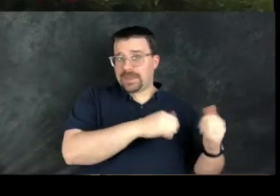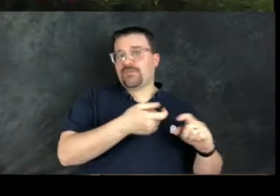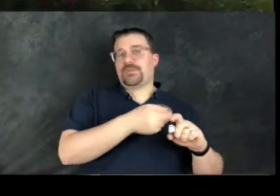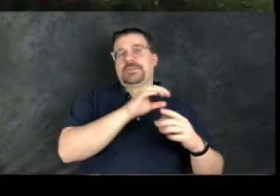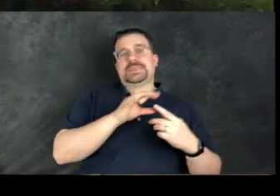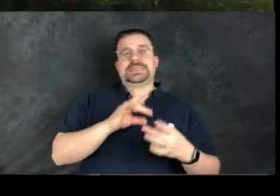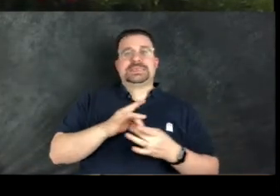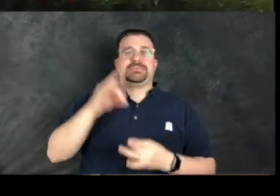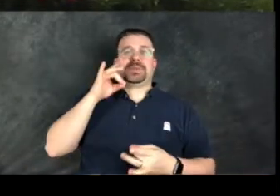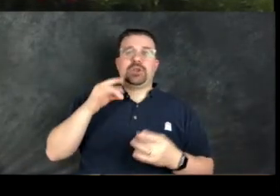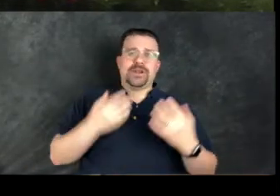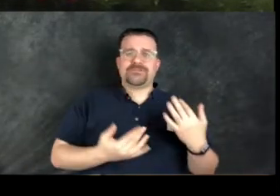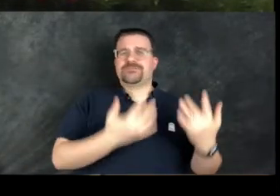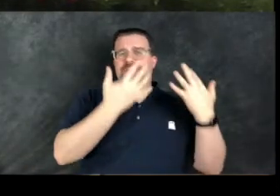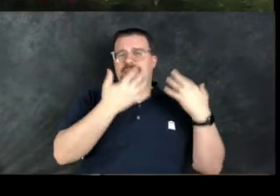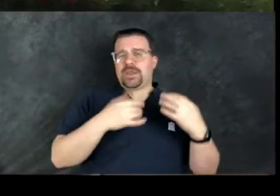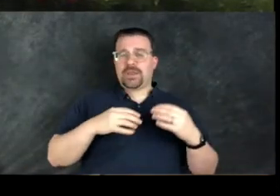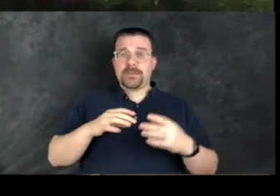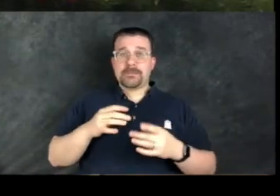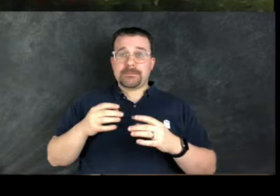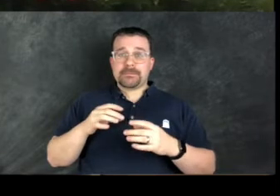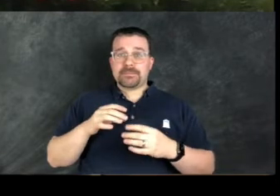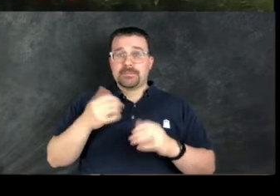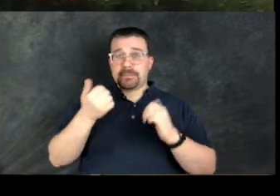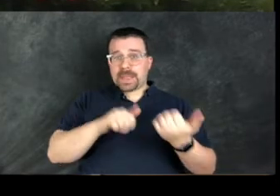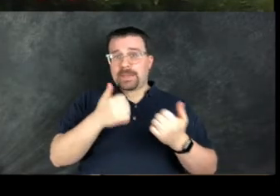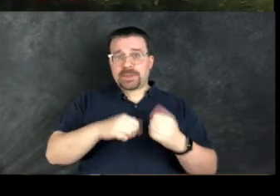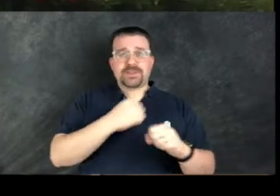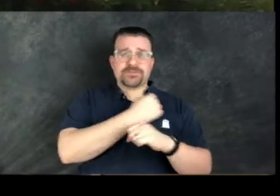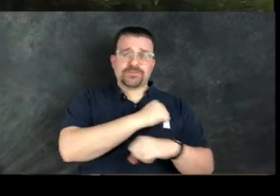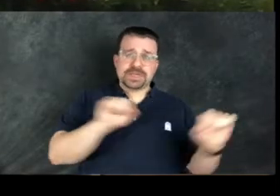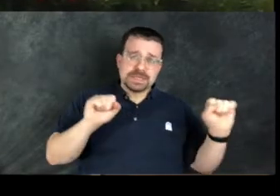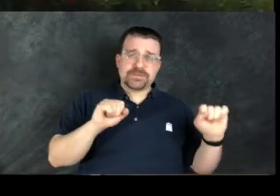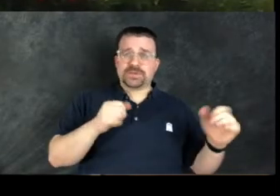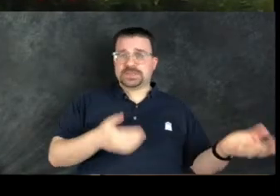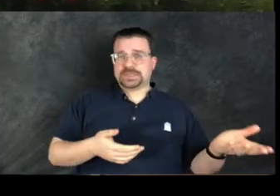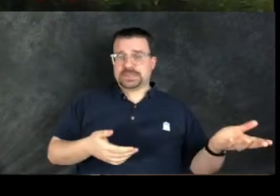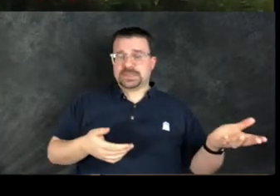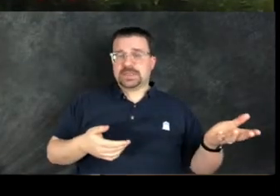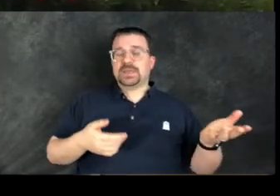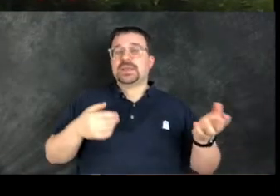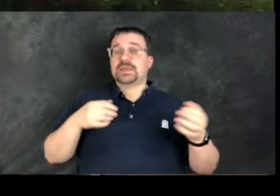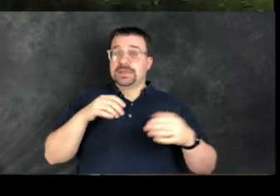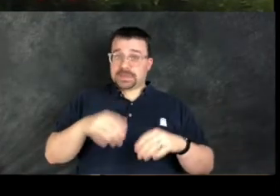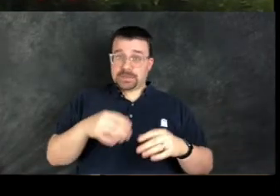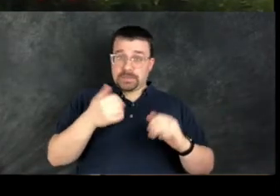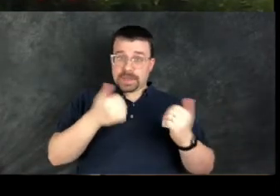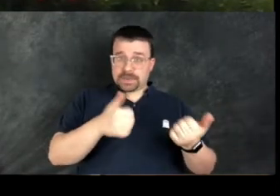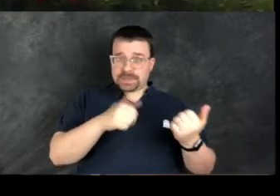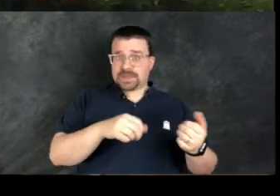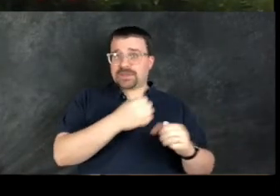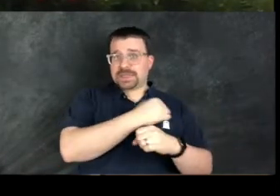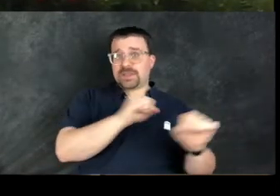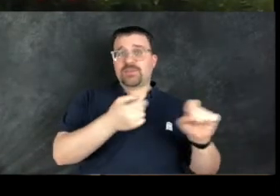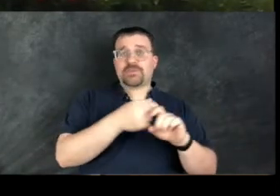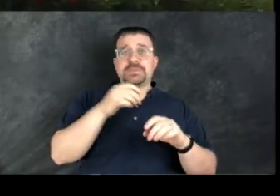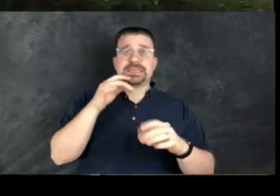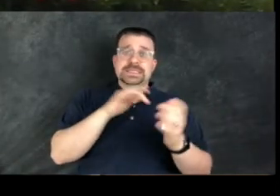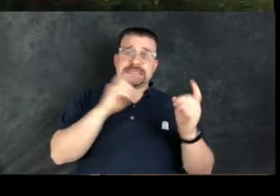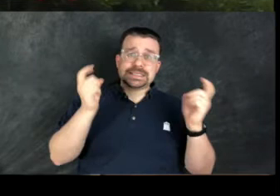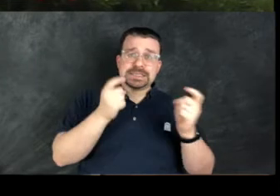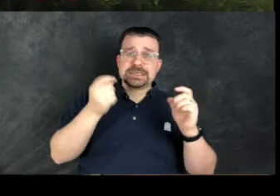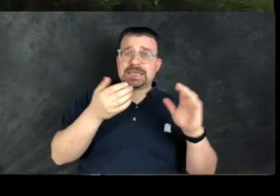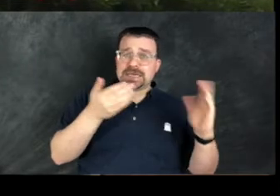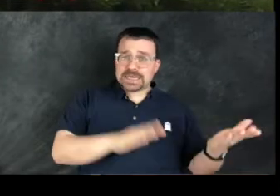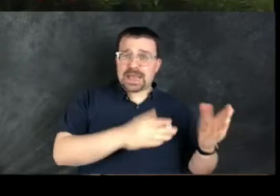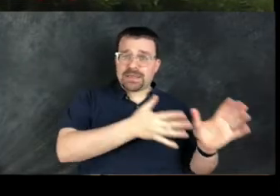fire, a baptism of deliverance. And in this baptism of deliverance from sin and death that